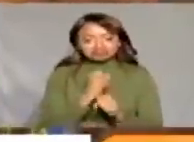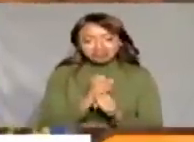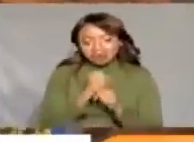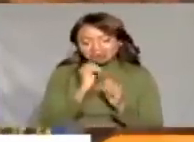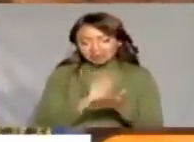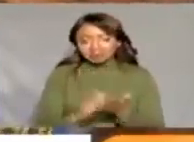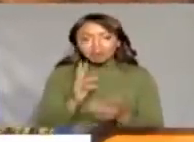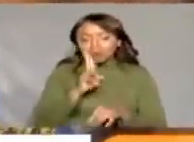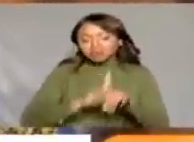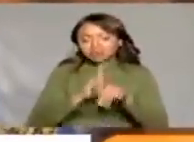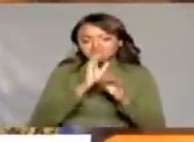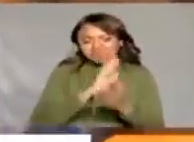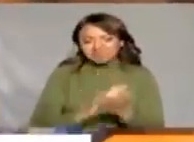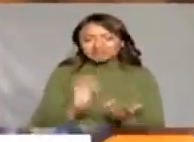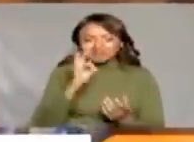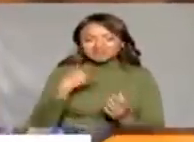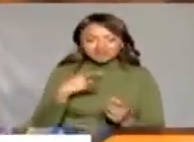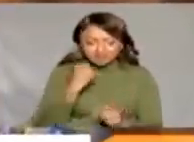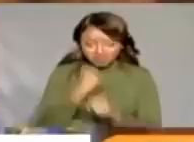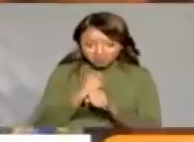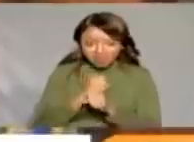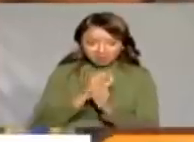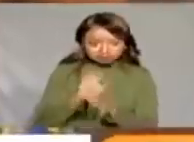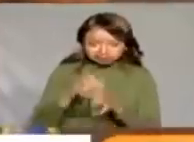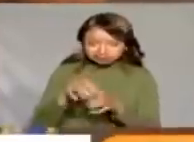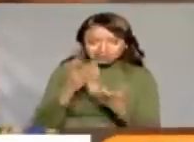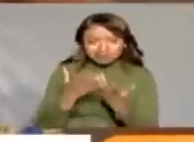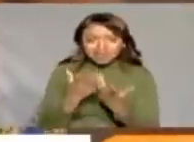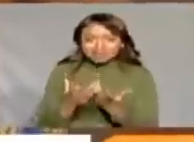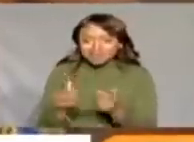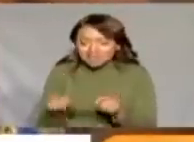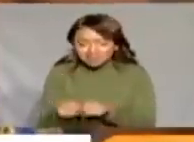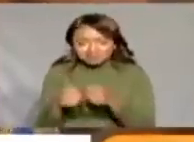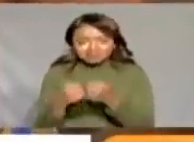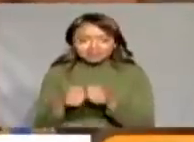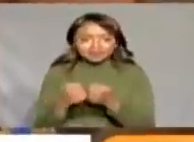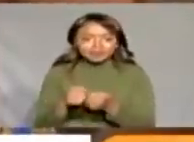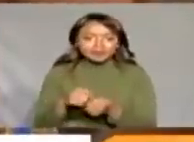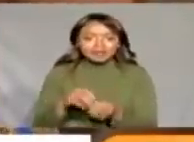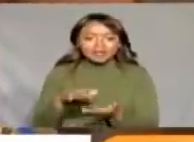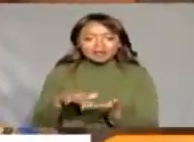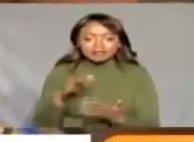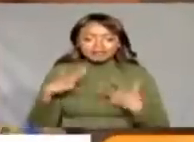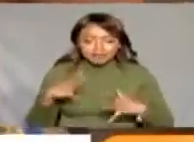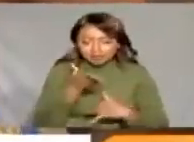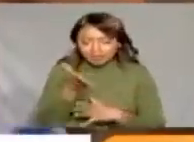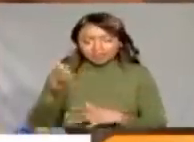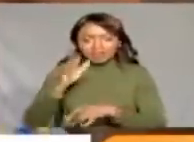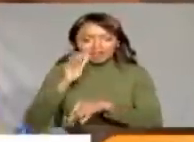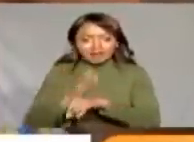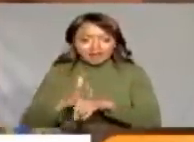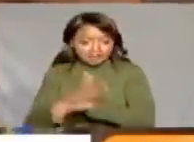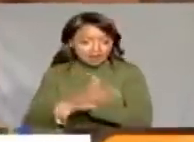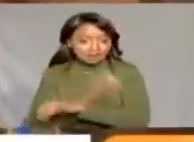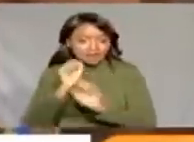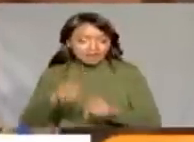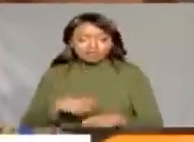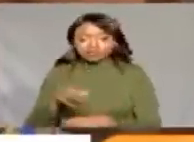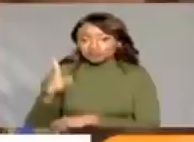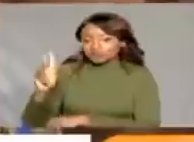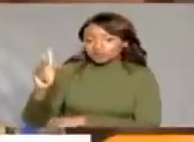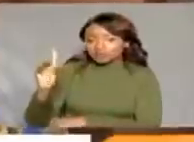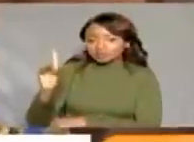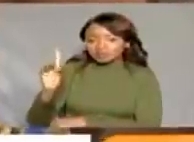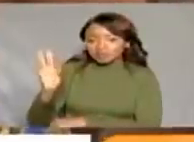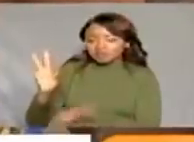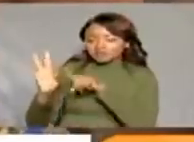if you start excavating, we may cause more damage or even injure the people who are there. So the KDF